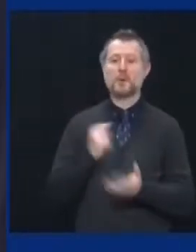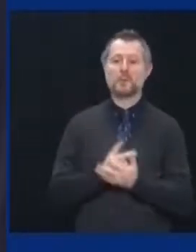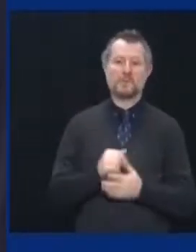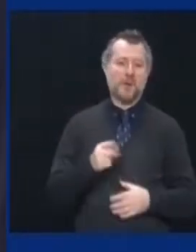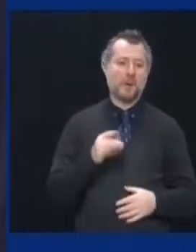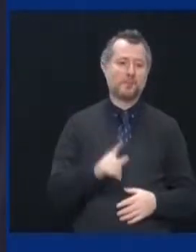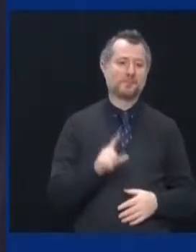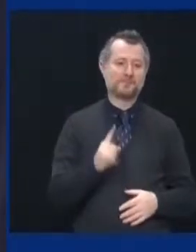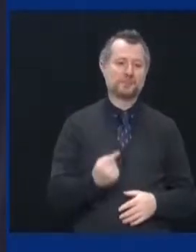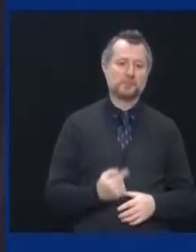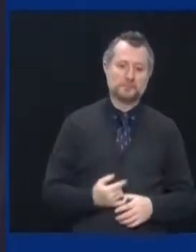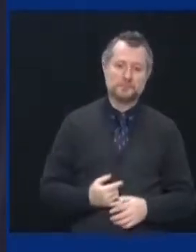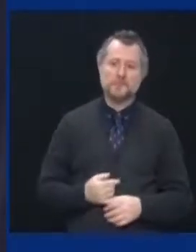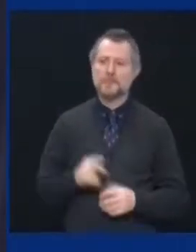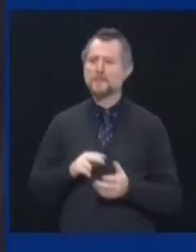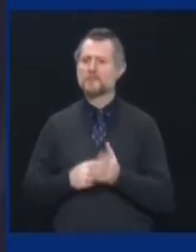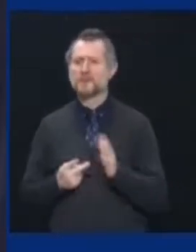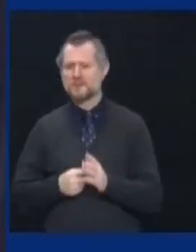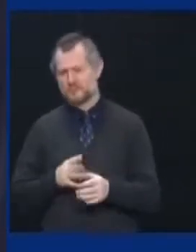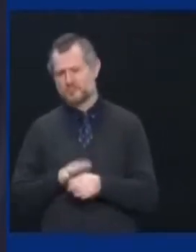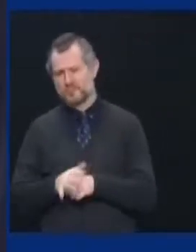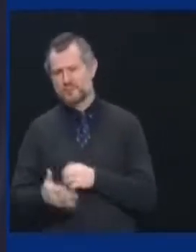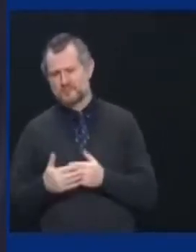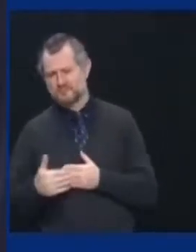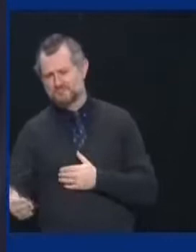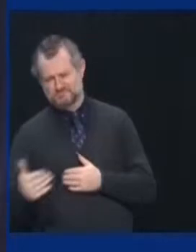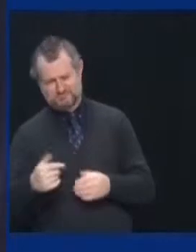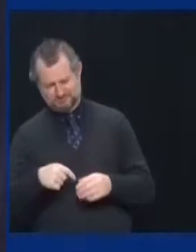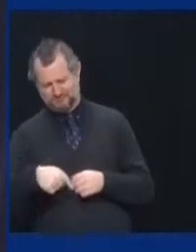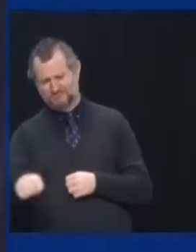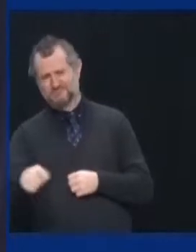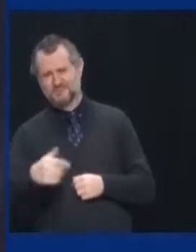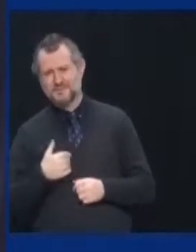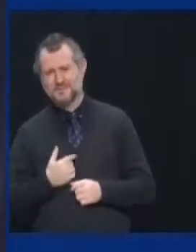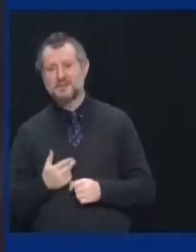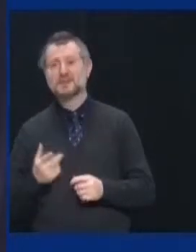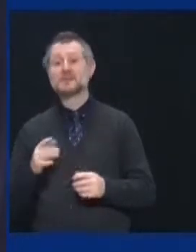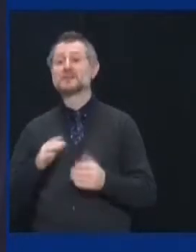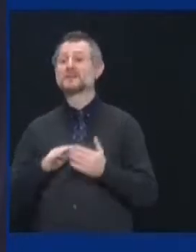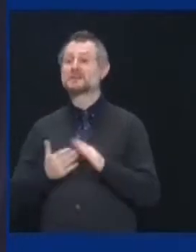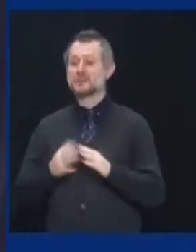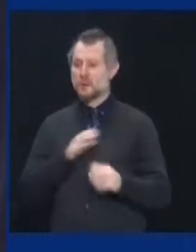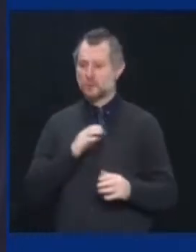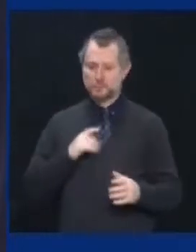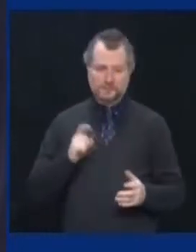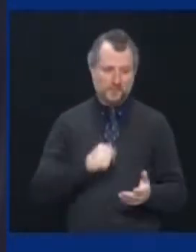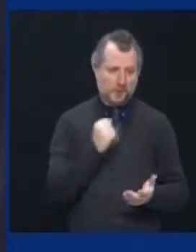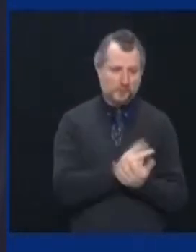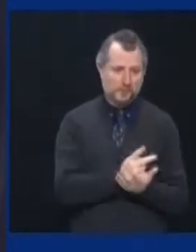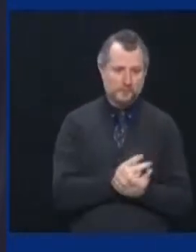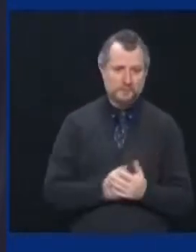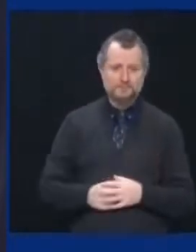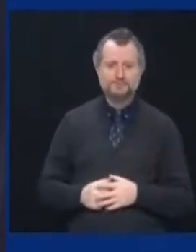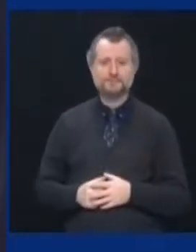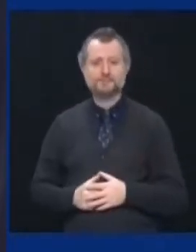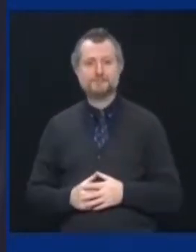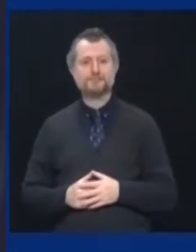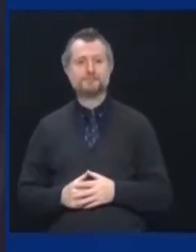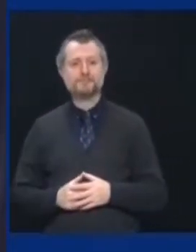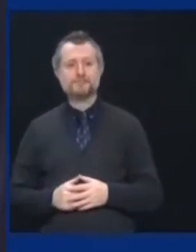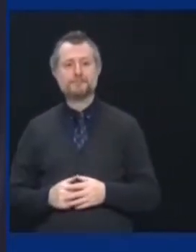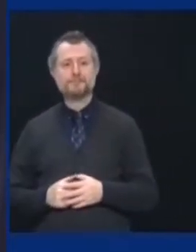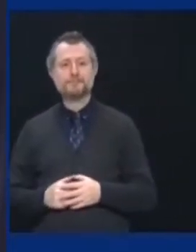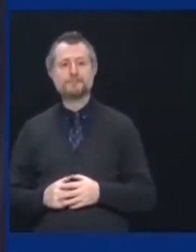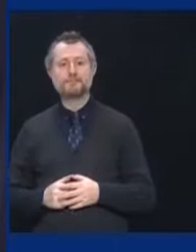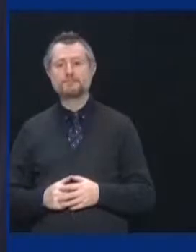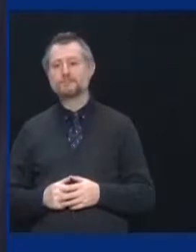like 9 weeks. It has to be passed by the city council. I don't see New